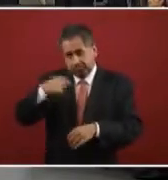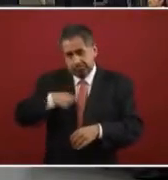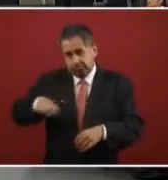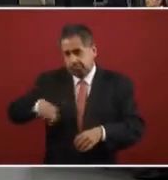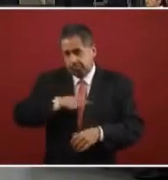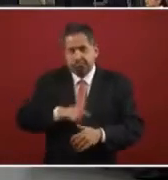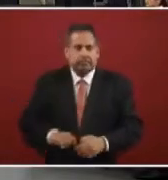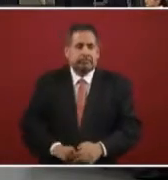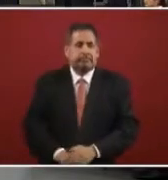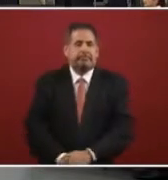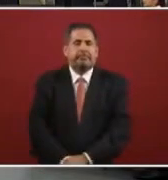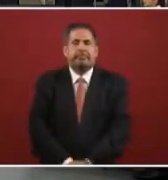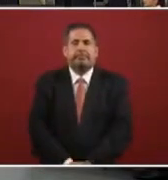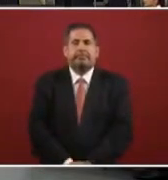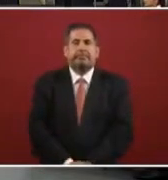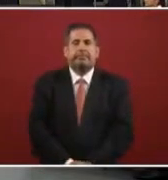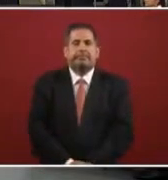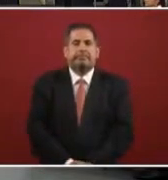workers.